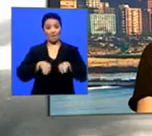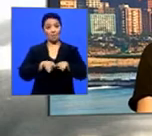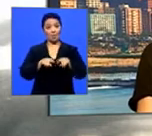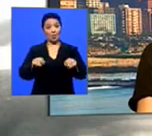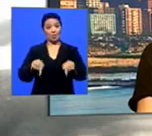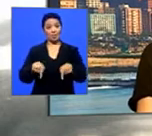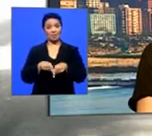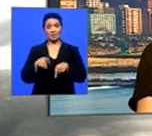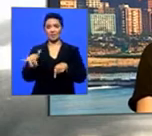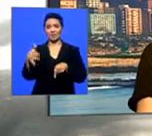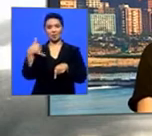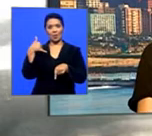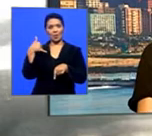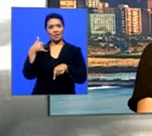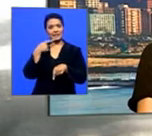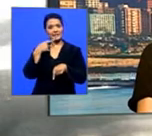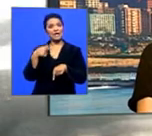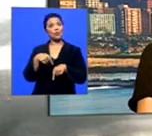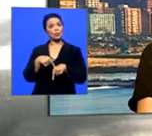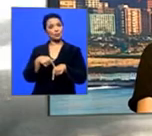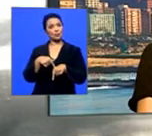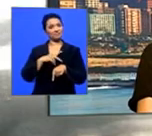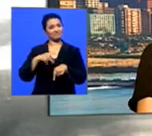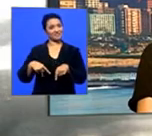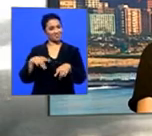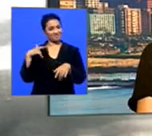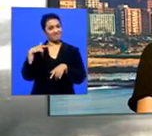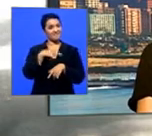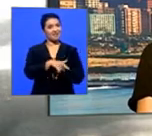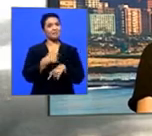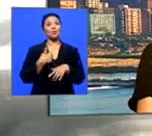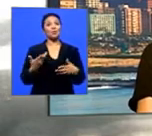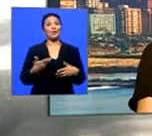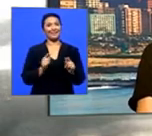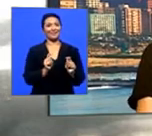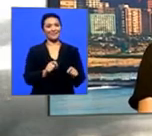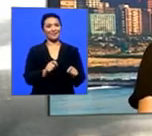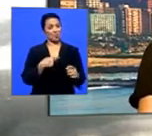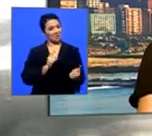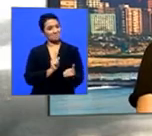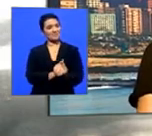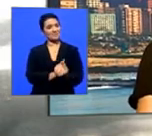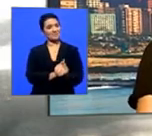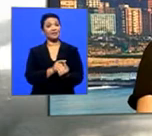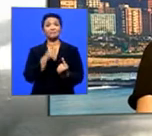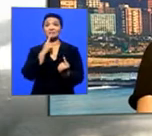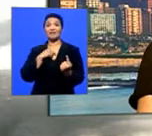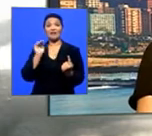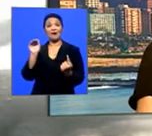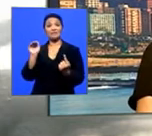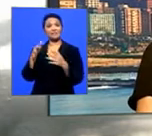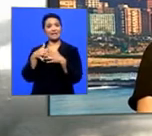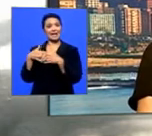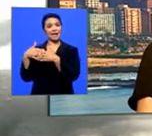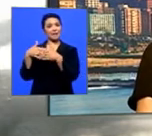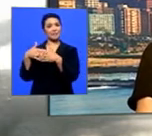they basically said that the president wants to fly me to Cape Town to meet him. And having been based abroad in America,